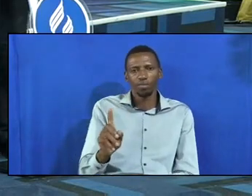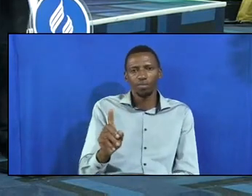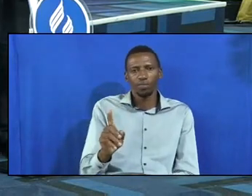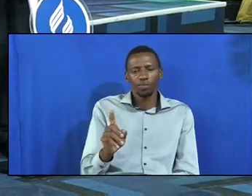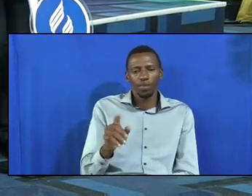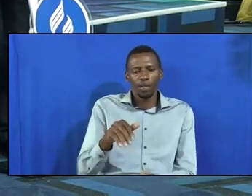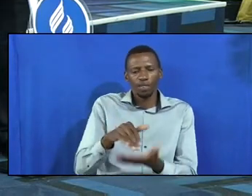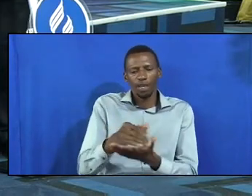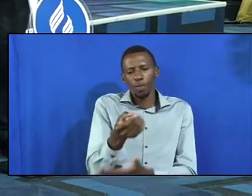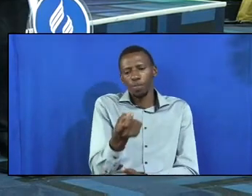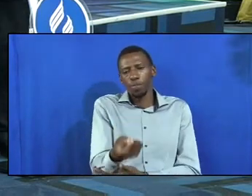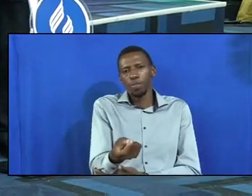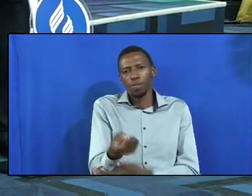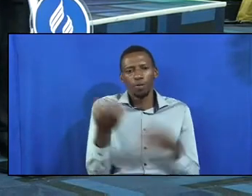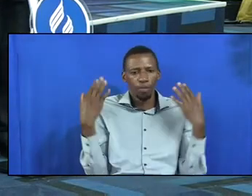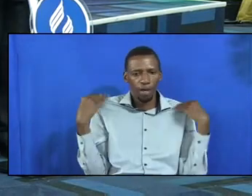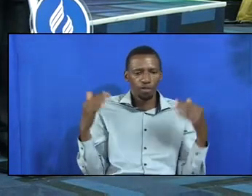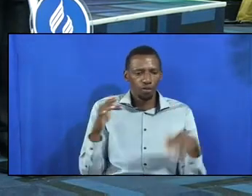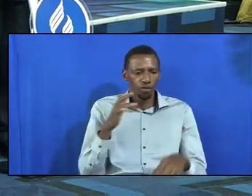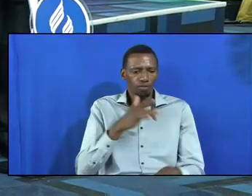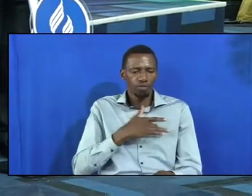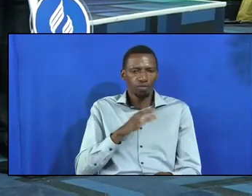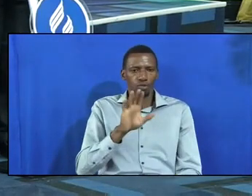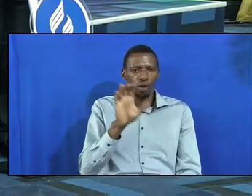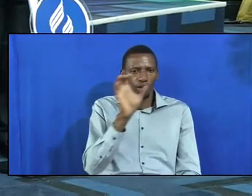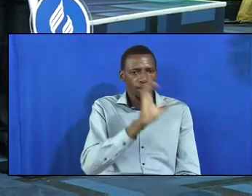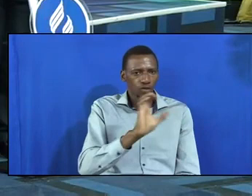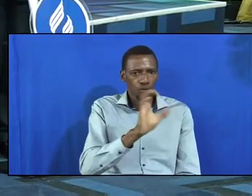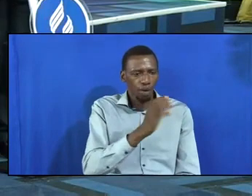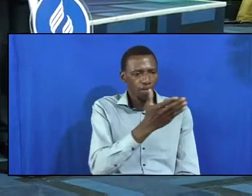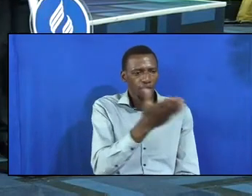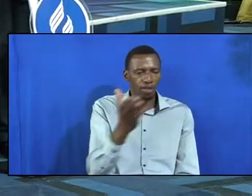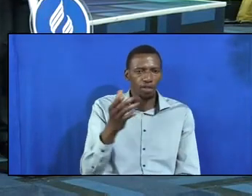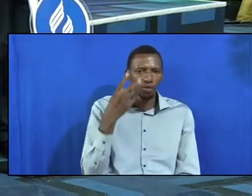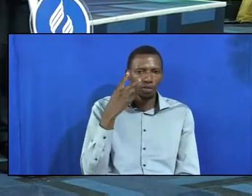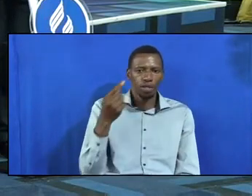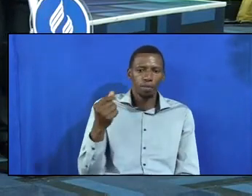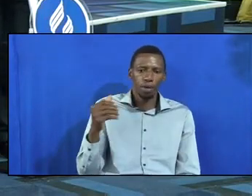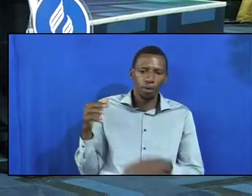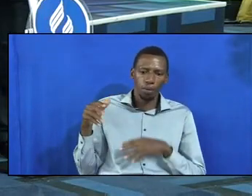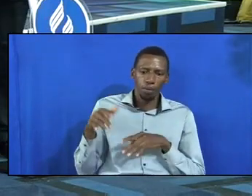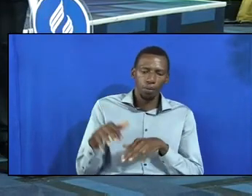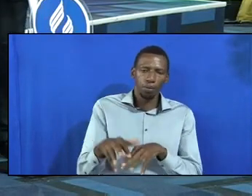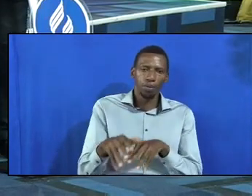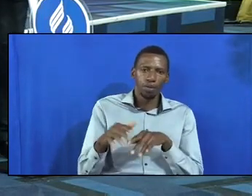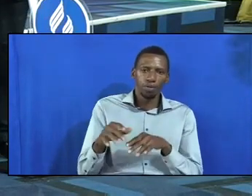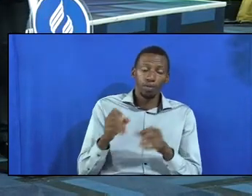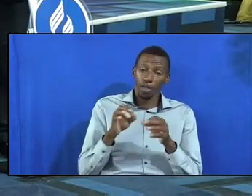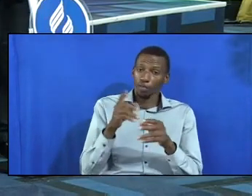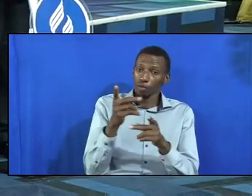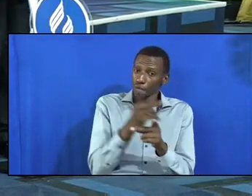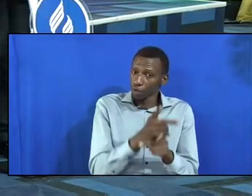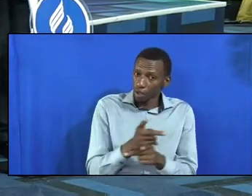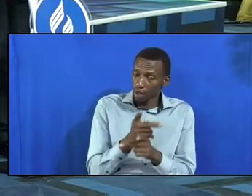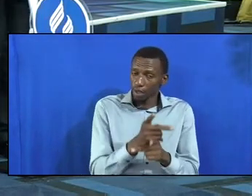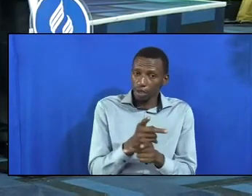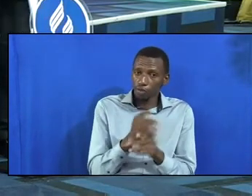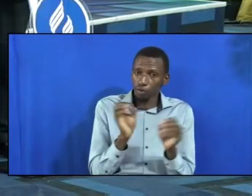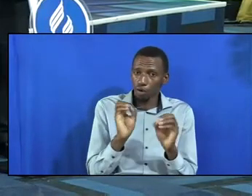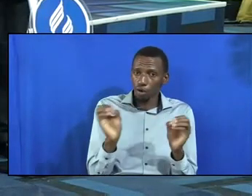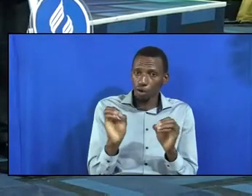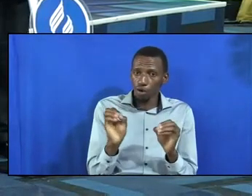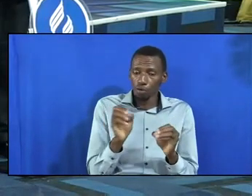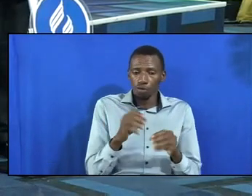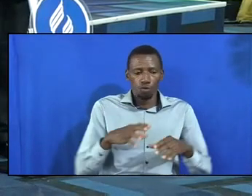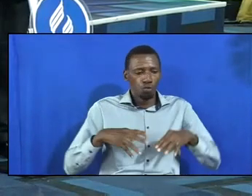here and there. Then you see money beginning to flow. And if you are not careful, again, you begin bragging, my entrepreneurial skills are